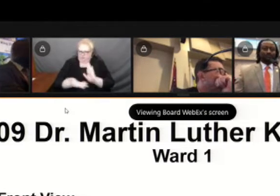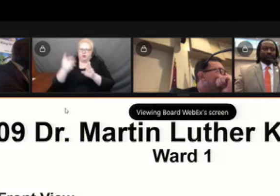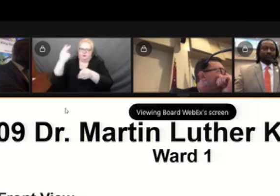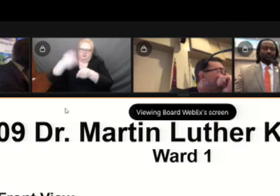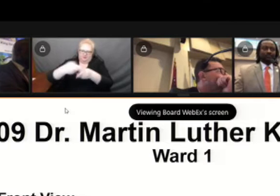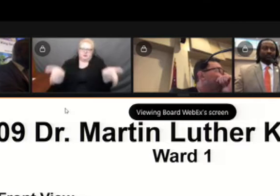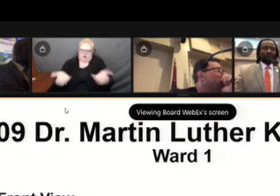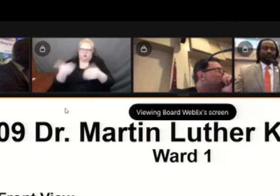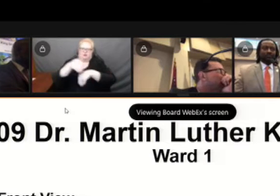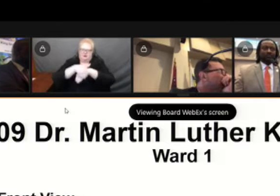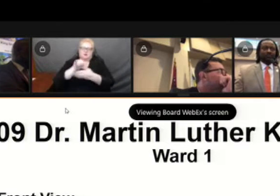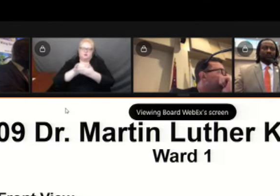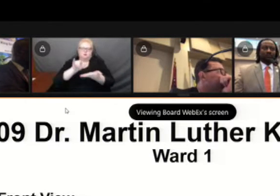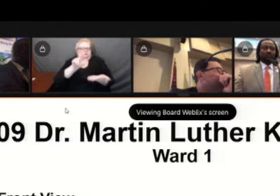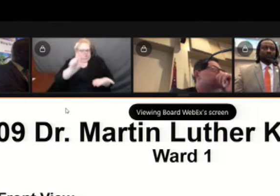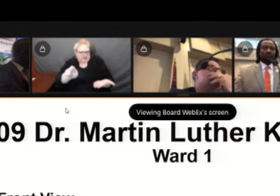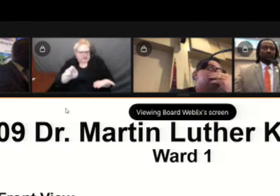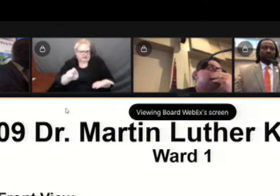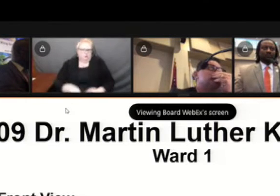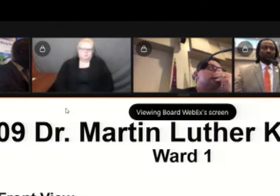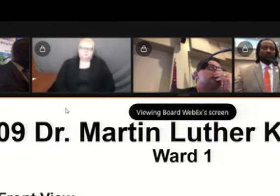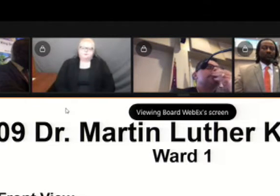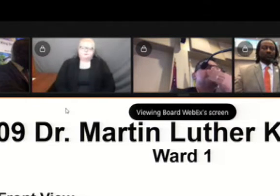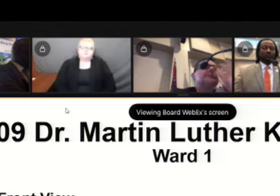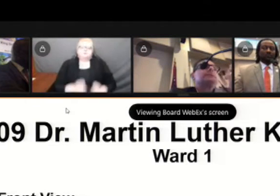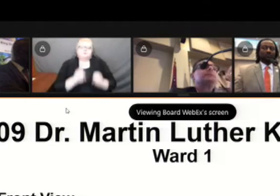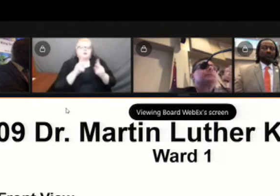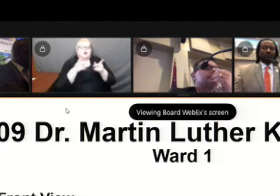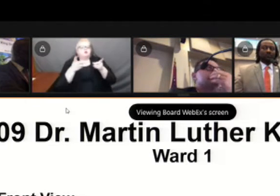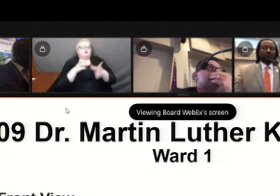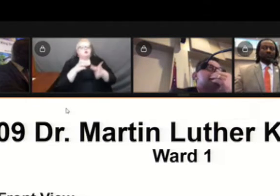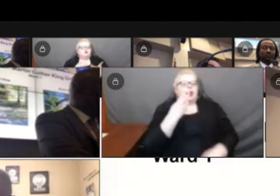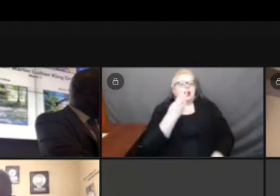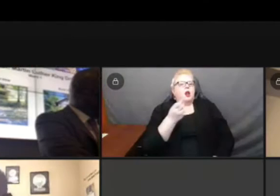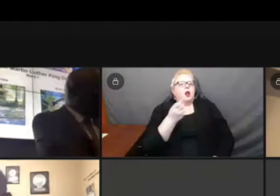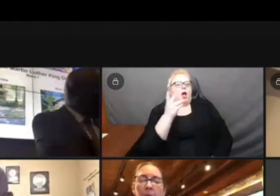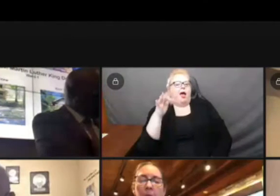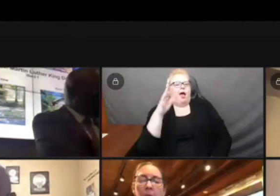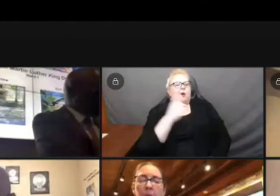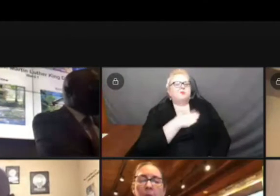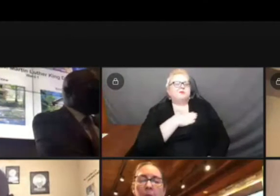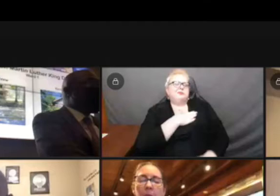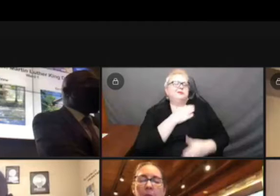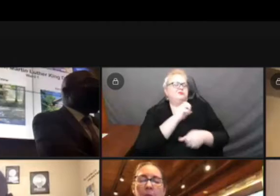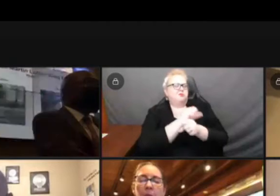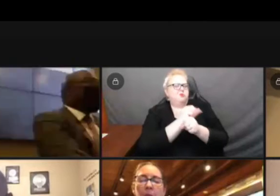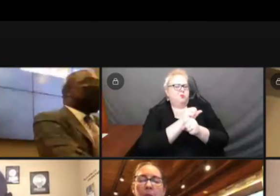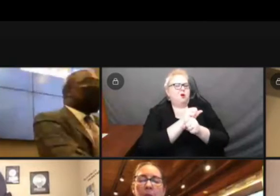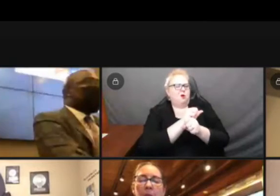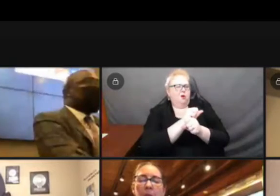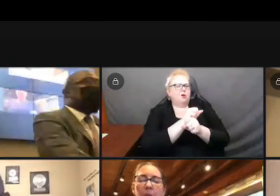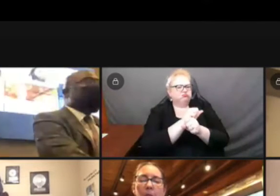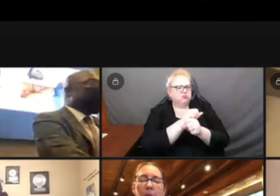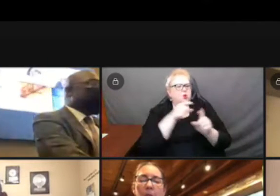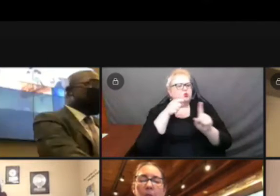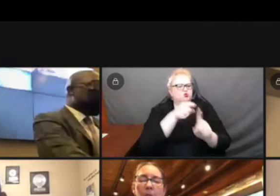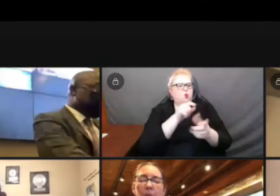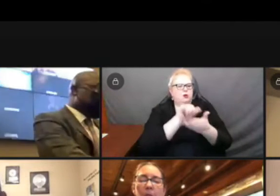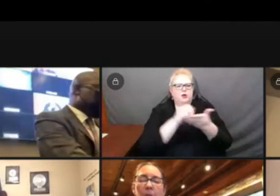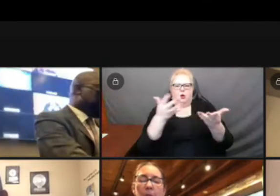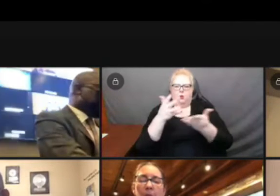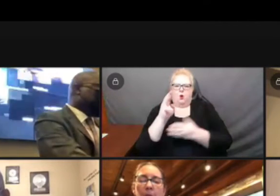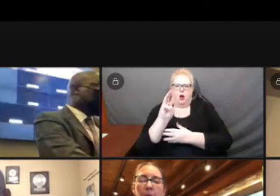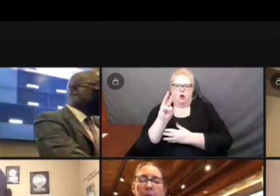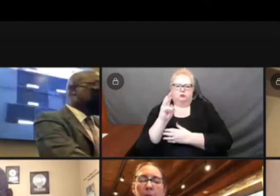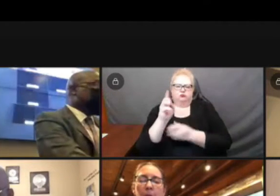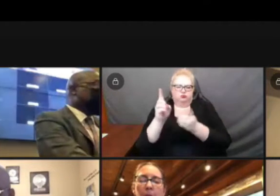So, Director Howard, move forward. We're just working with any, some of the comments that were shared by Director Wright. We've had 3 readings.